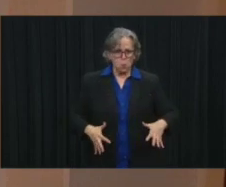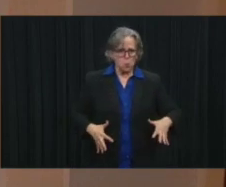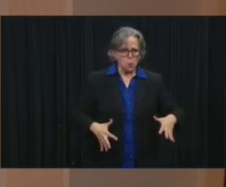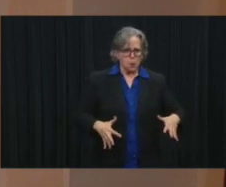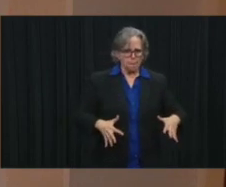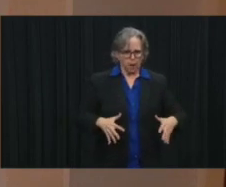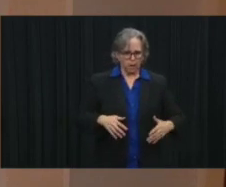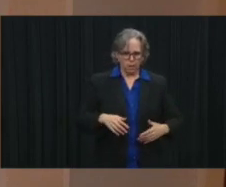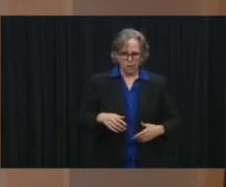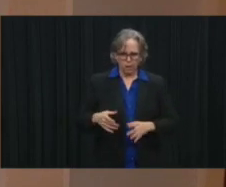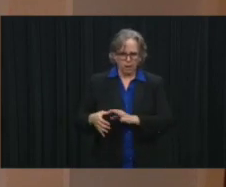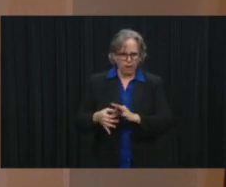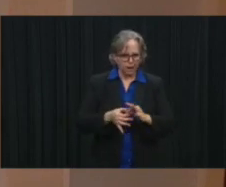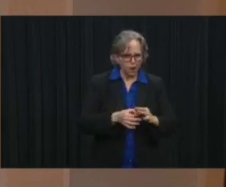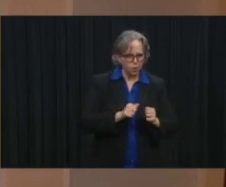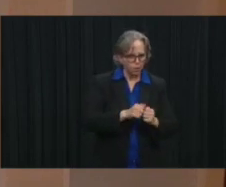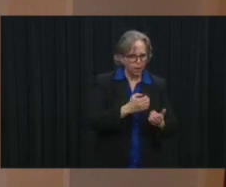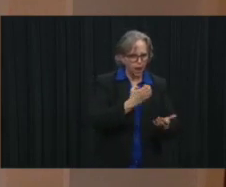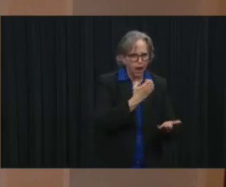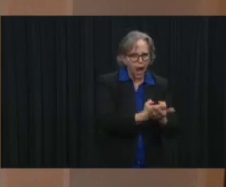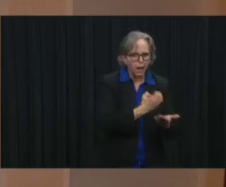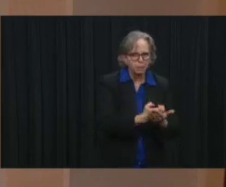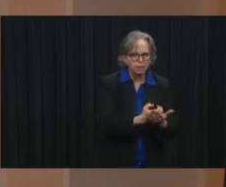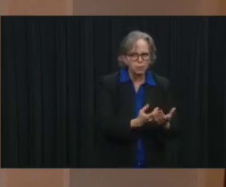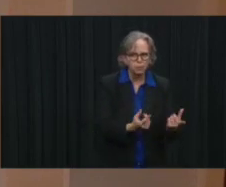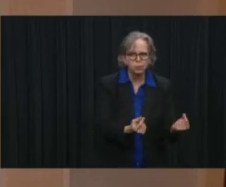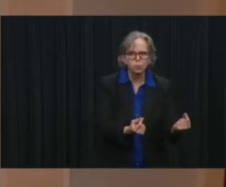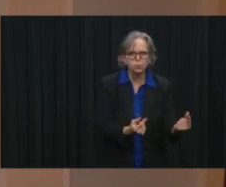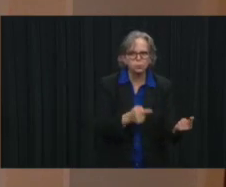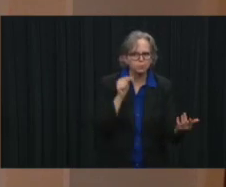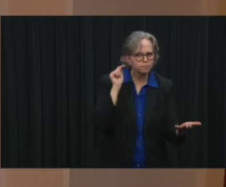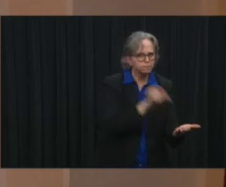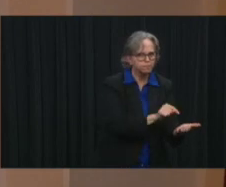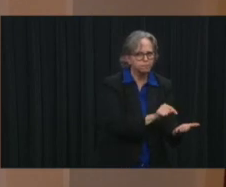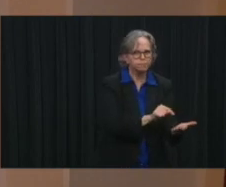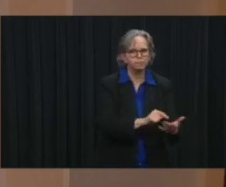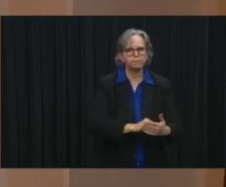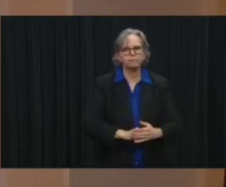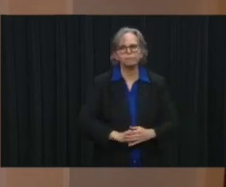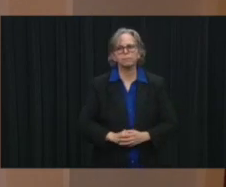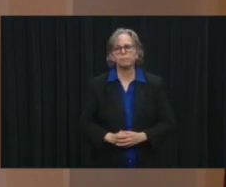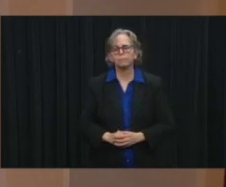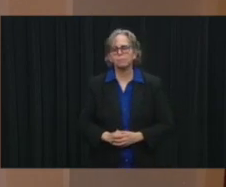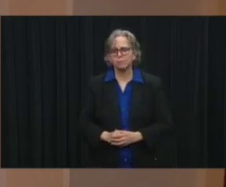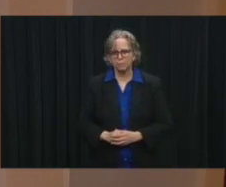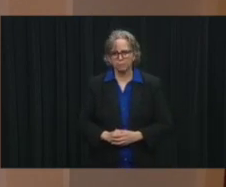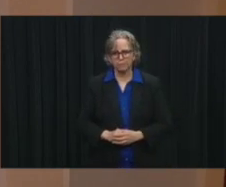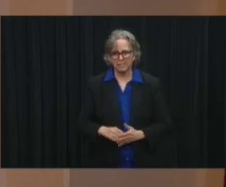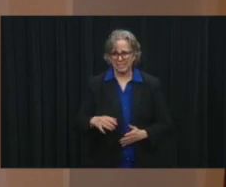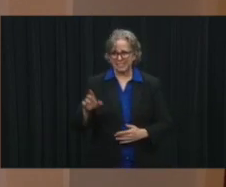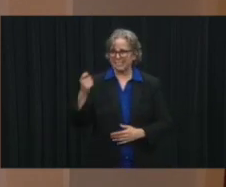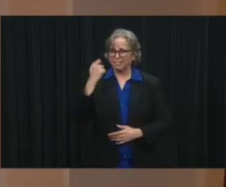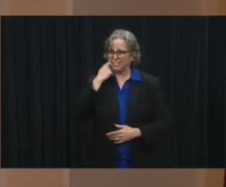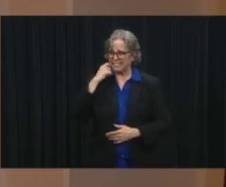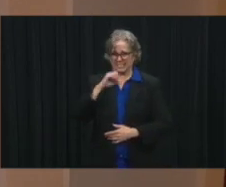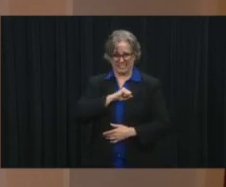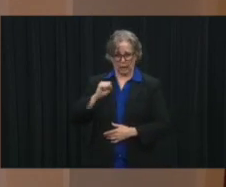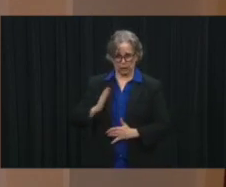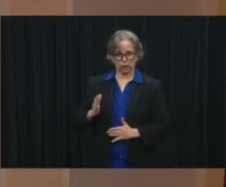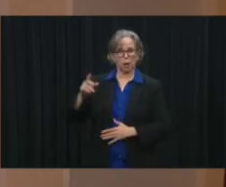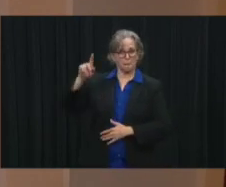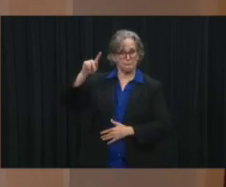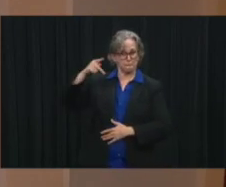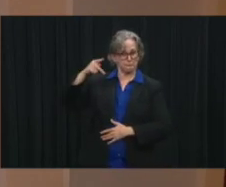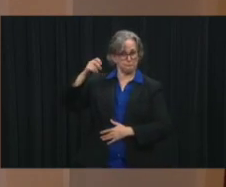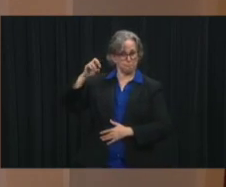what the federal government just passed, that Senator Portman talked about, gives us the resources to help get